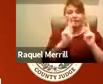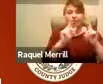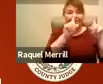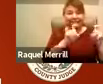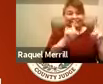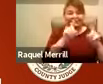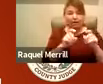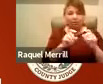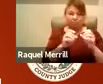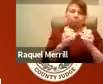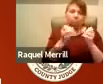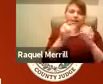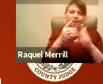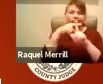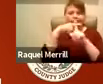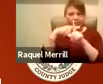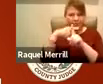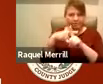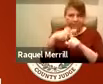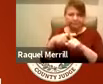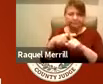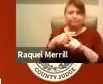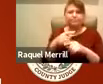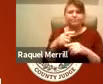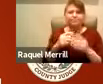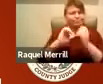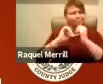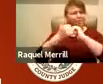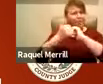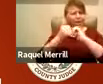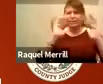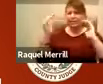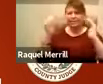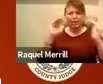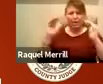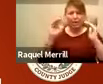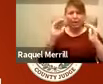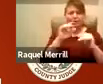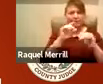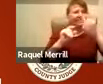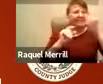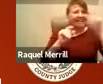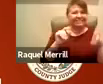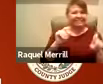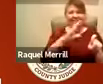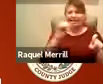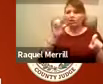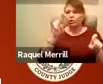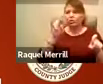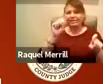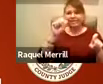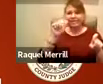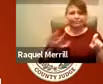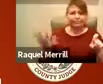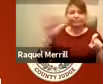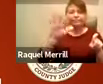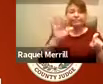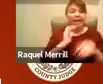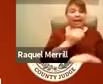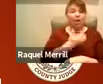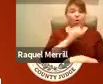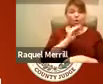were tested positive. How do we compare to Texas and the US? Well, our percent right